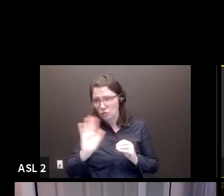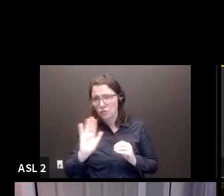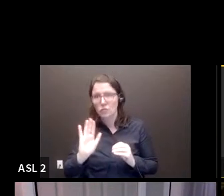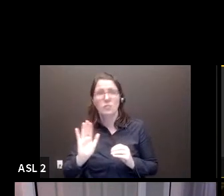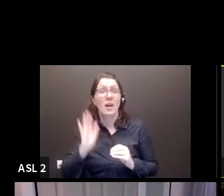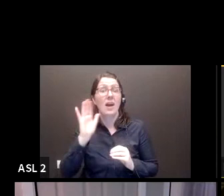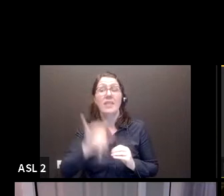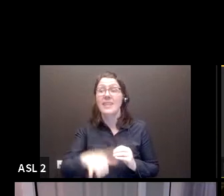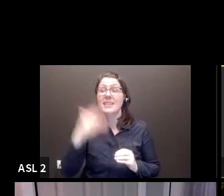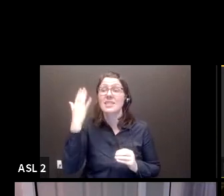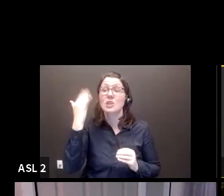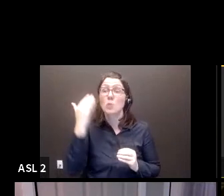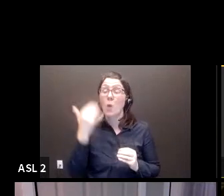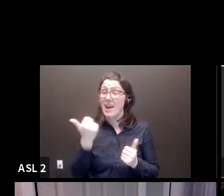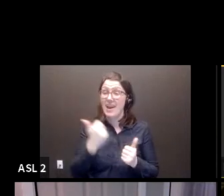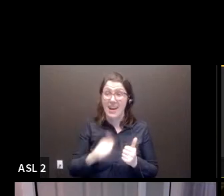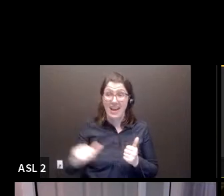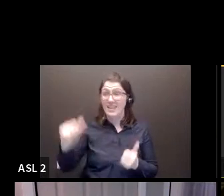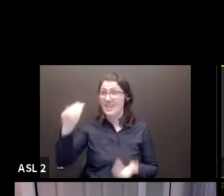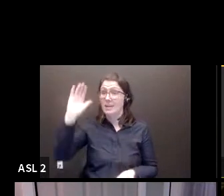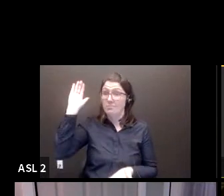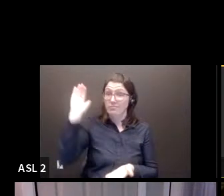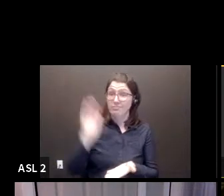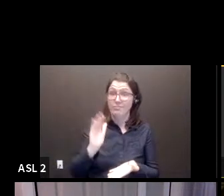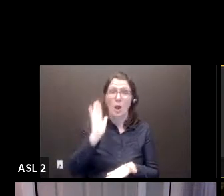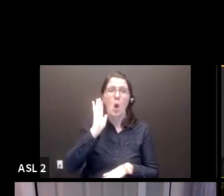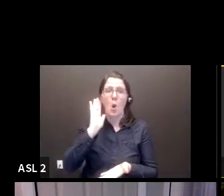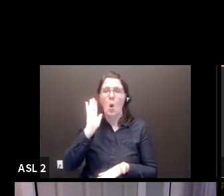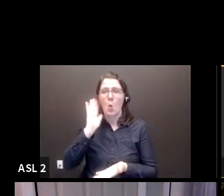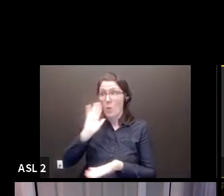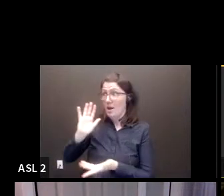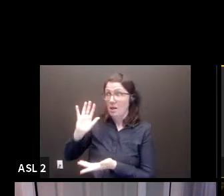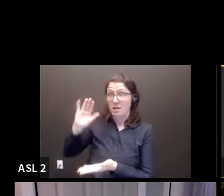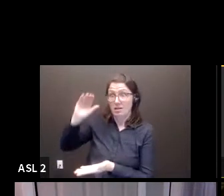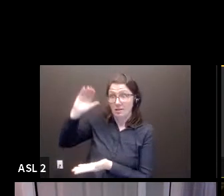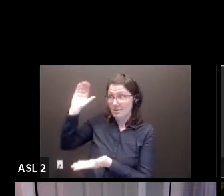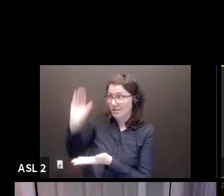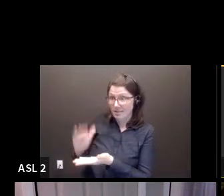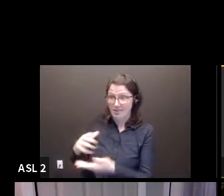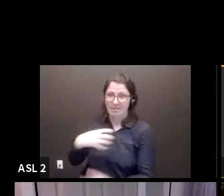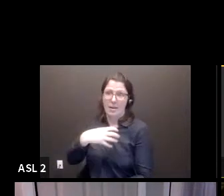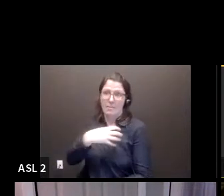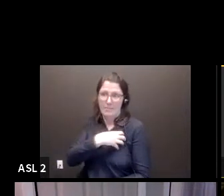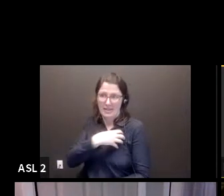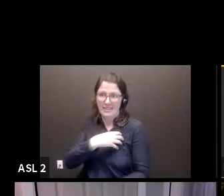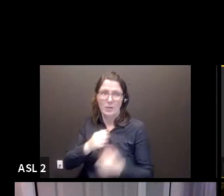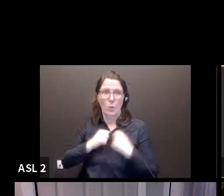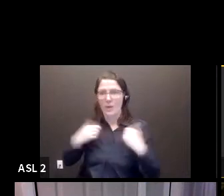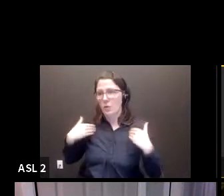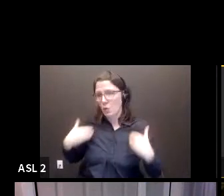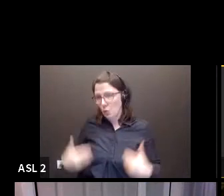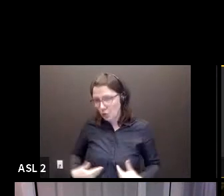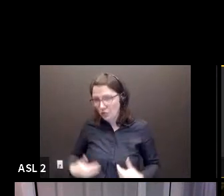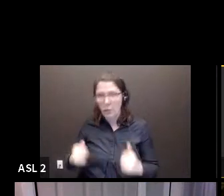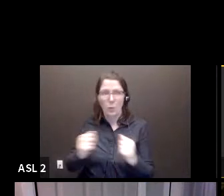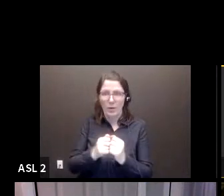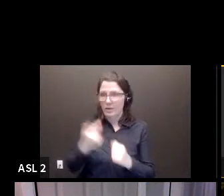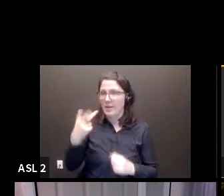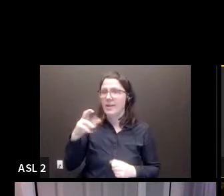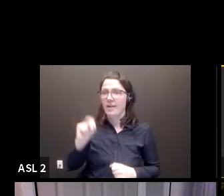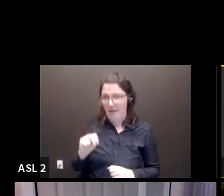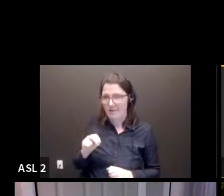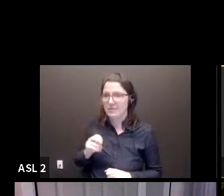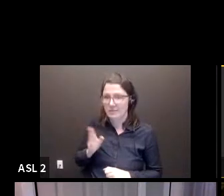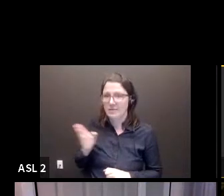reductions will come from the uniform side of the house and under the collective bargaining agreement the council may not be aware of it it is